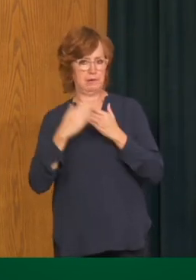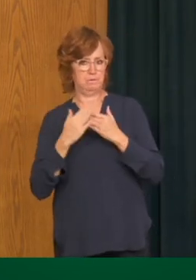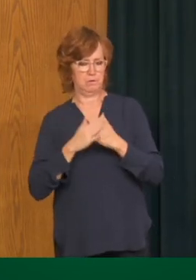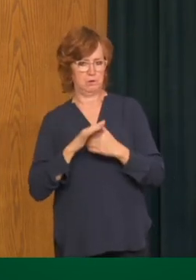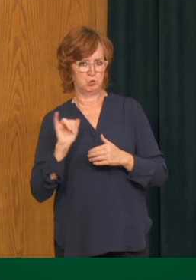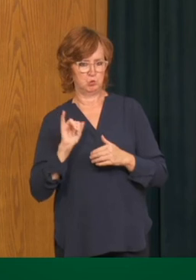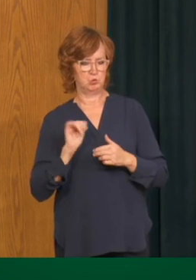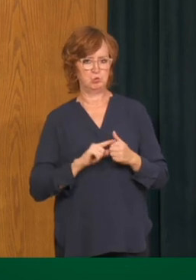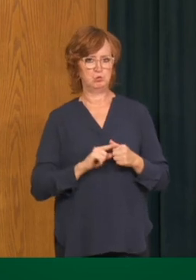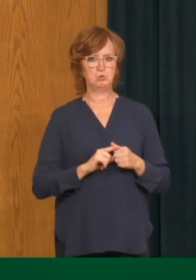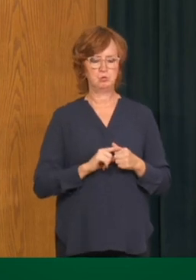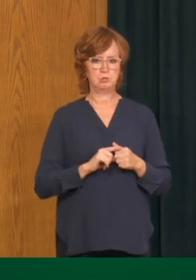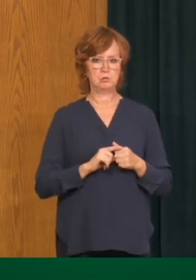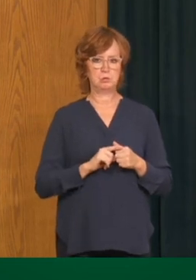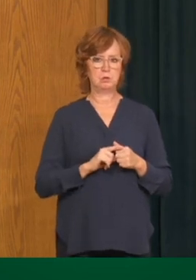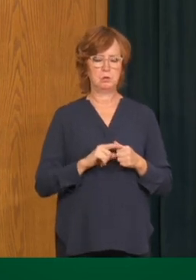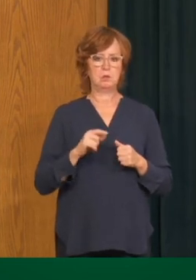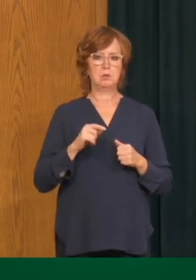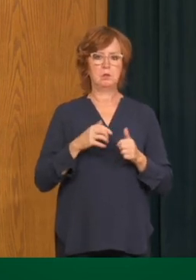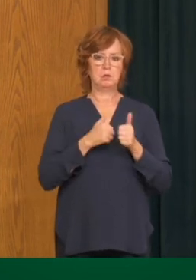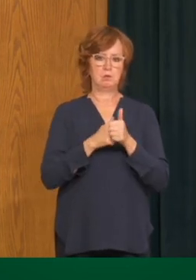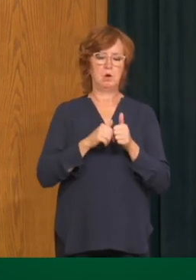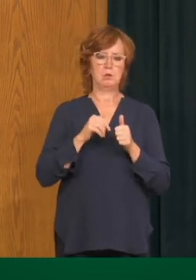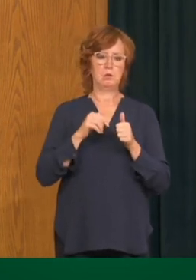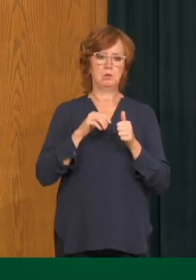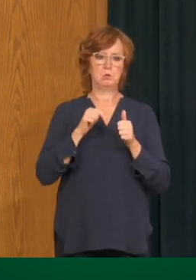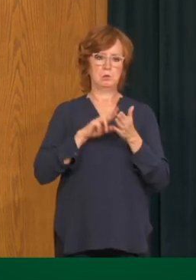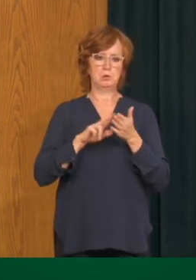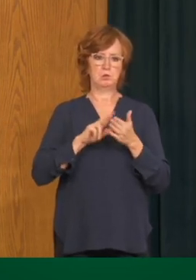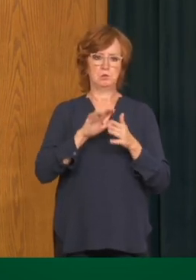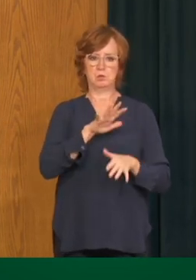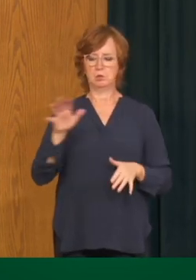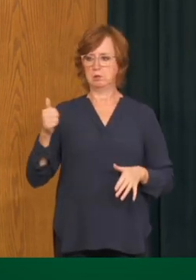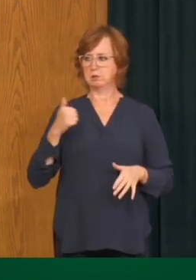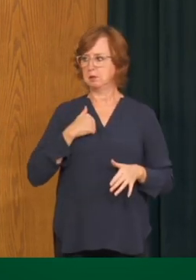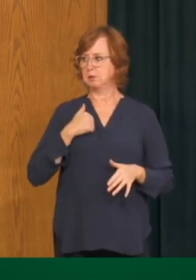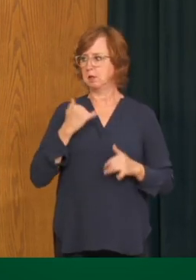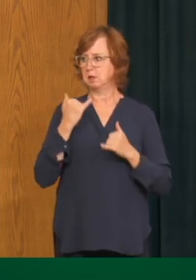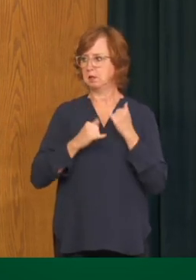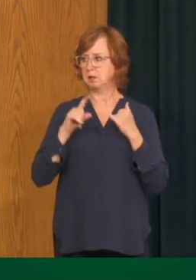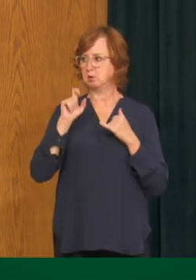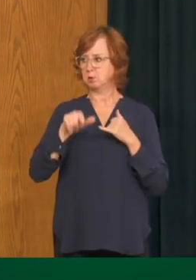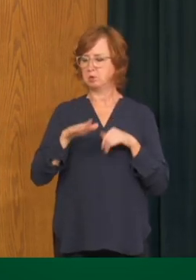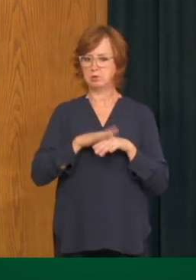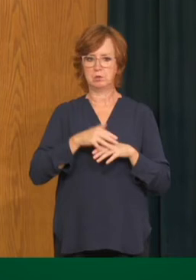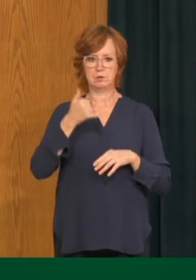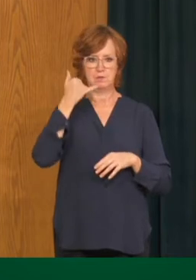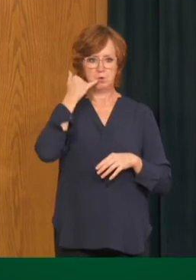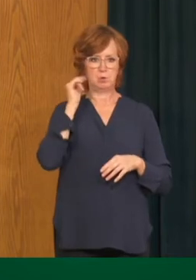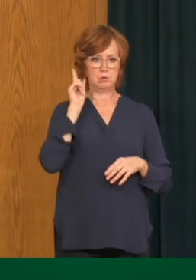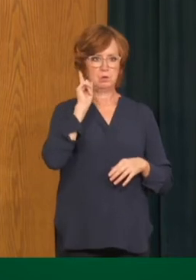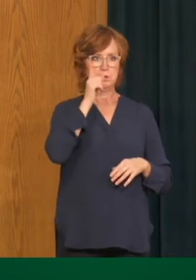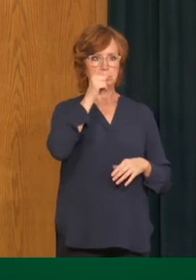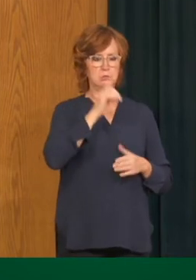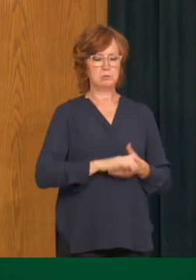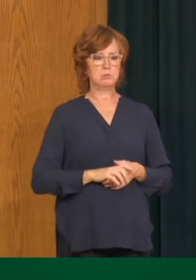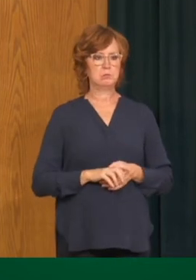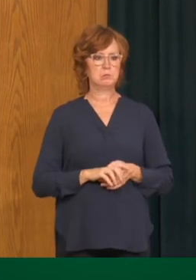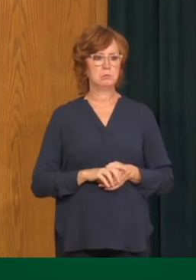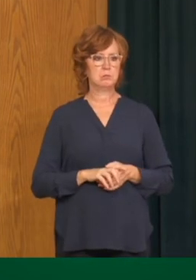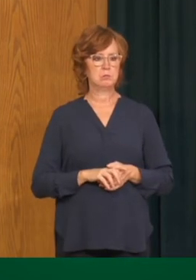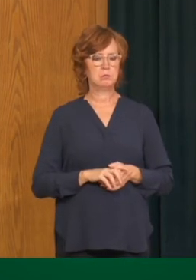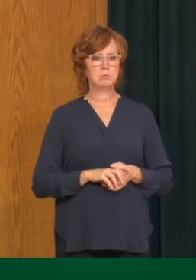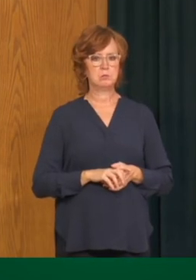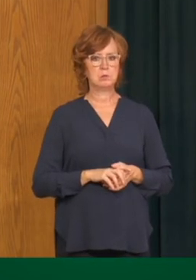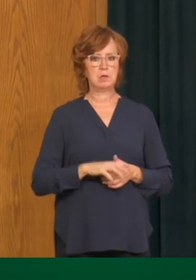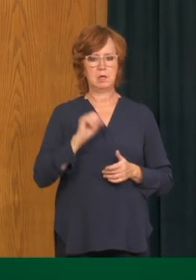in Canada and other parts of the world as well. We'll take our last question from the phone line. We have